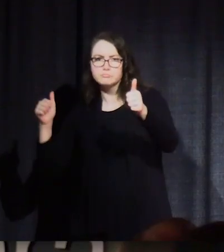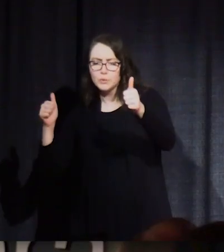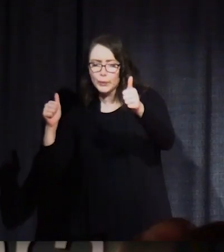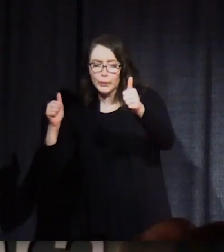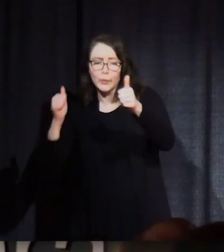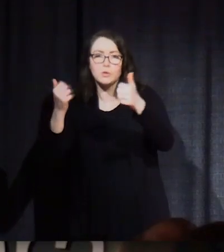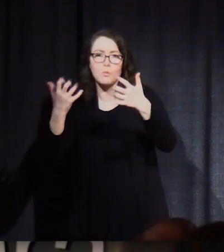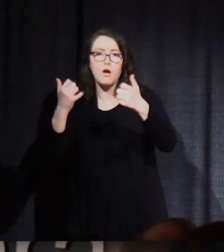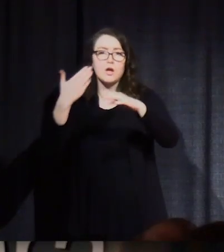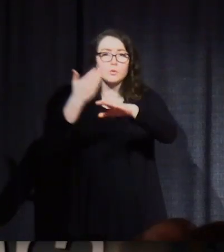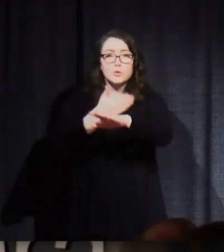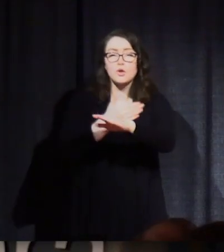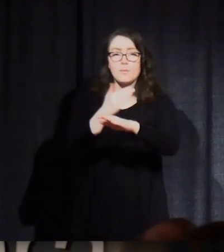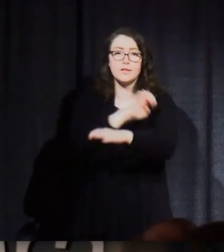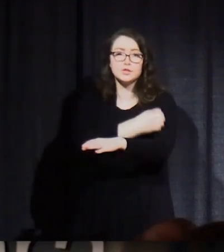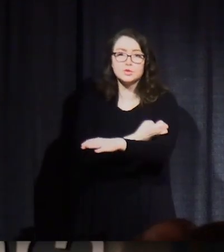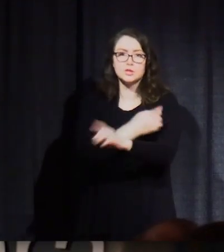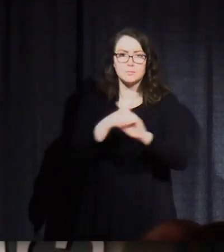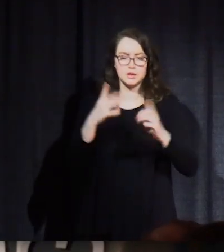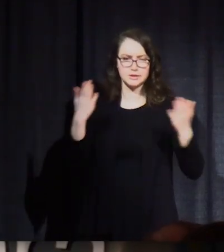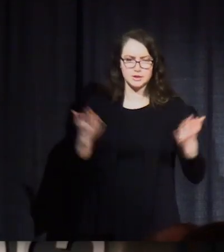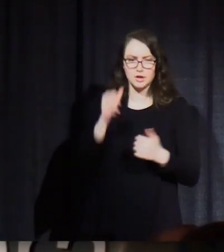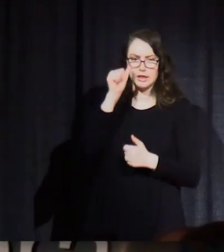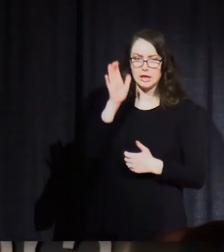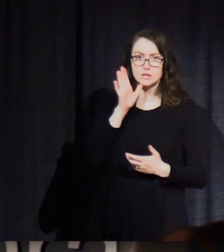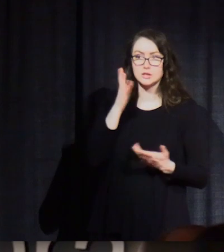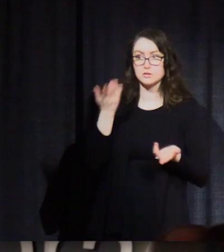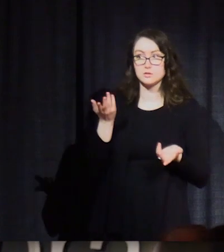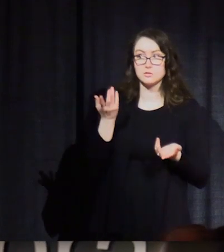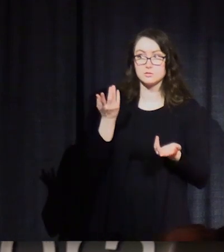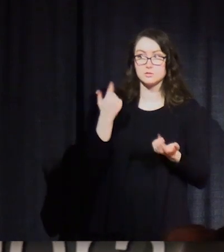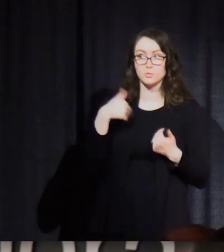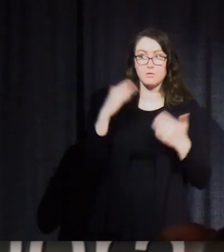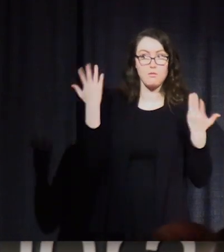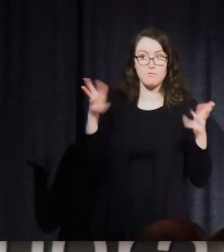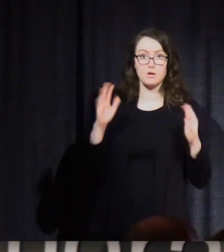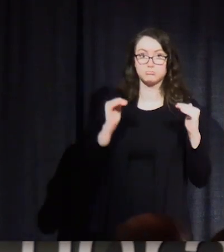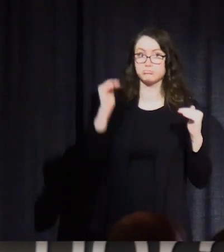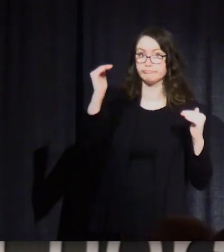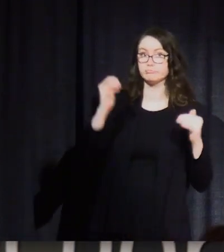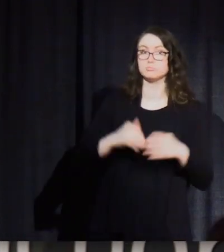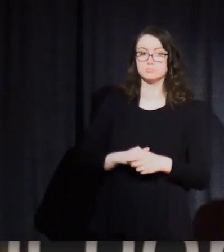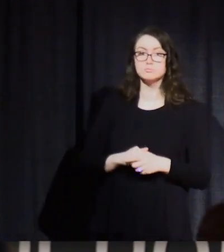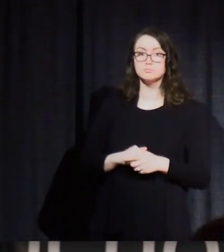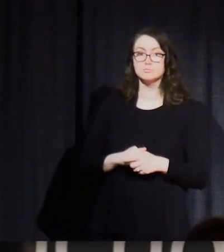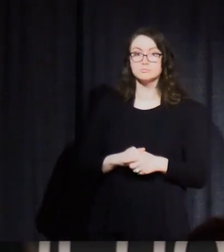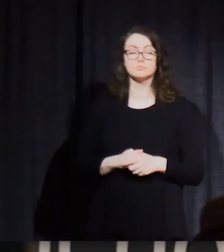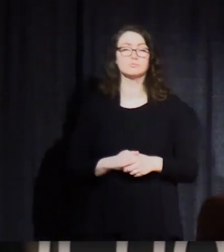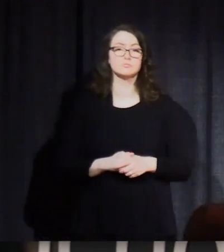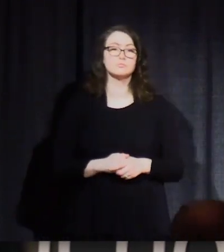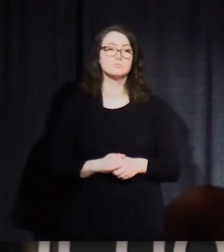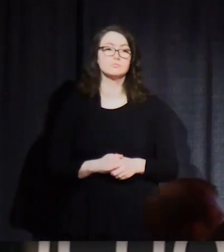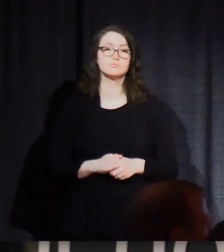energy, small communities in Alaska have quietly been leading the way for decades. Another of